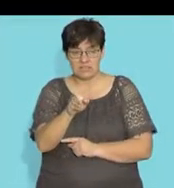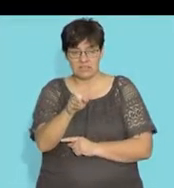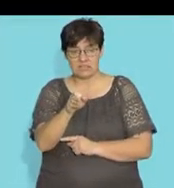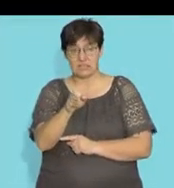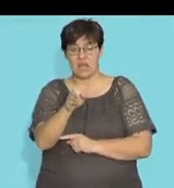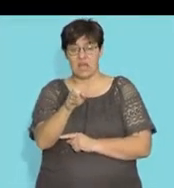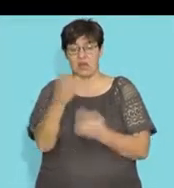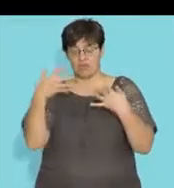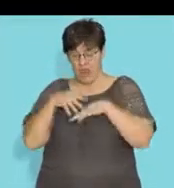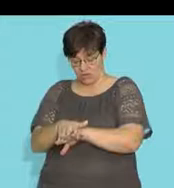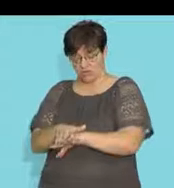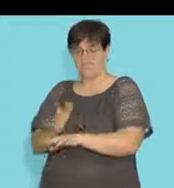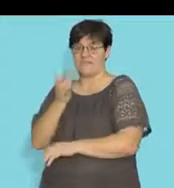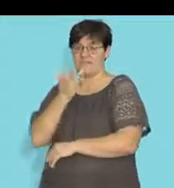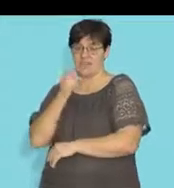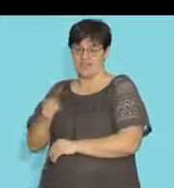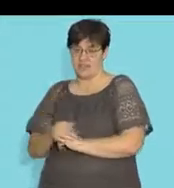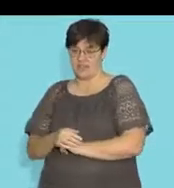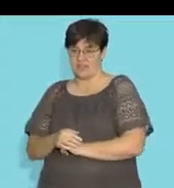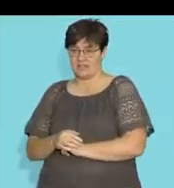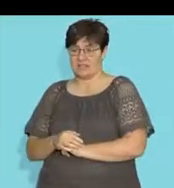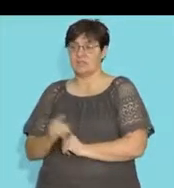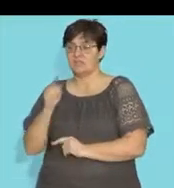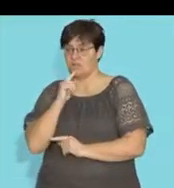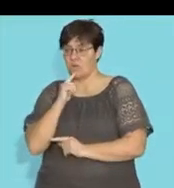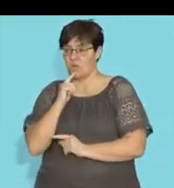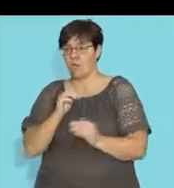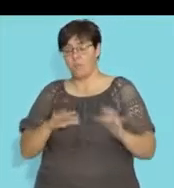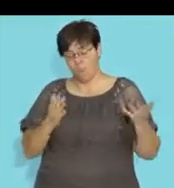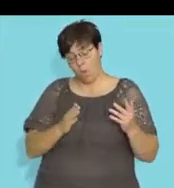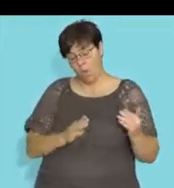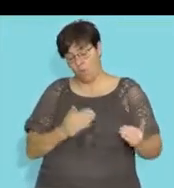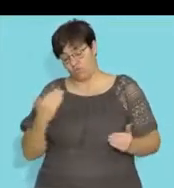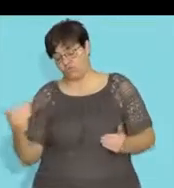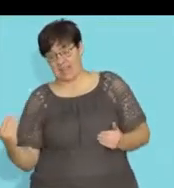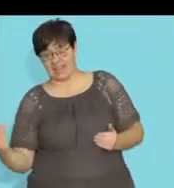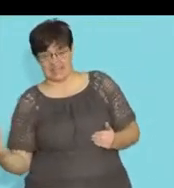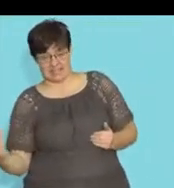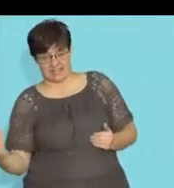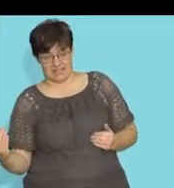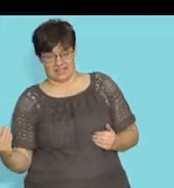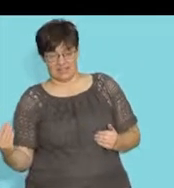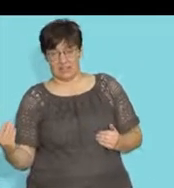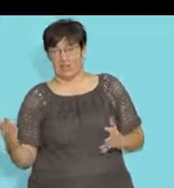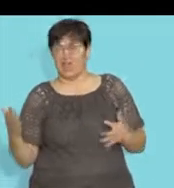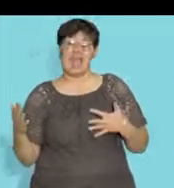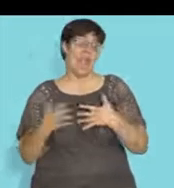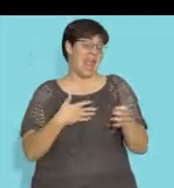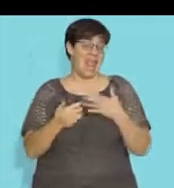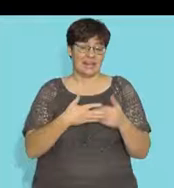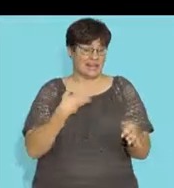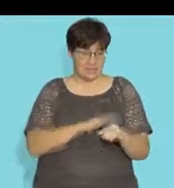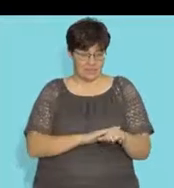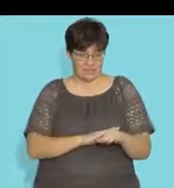favored. So our equilibrium actually lies more to the right. So at any